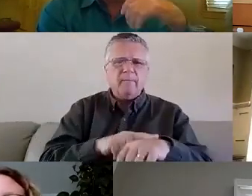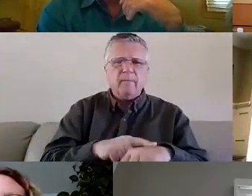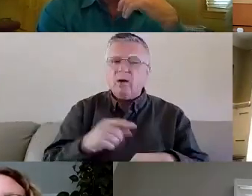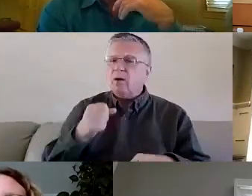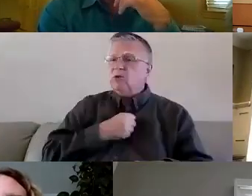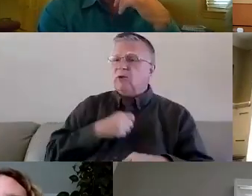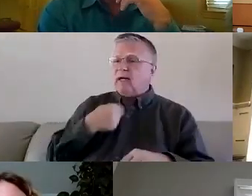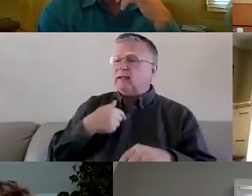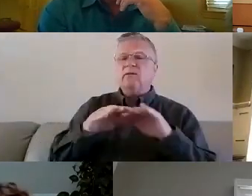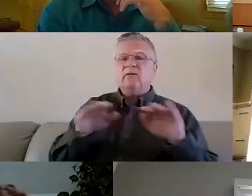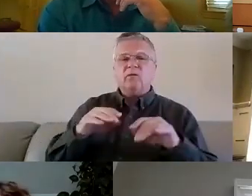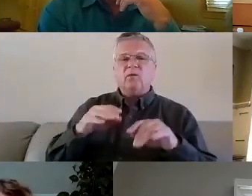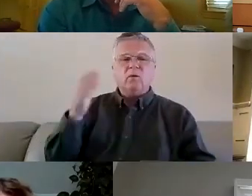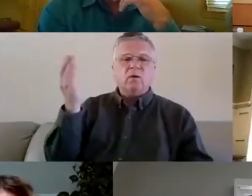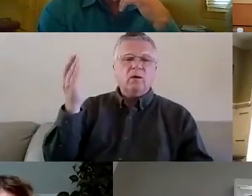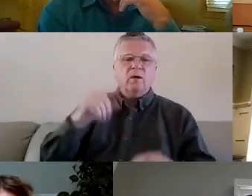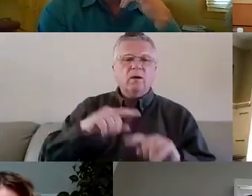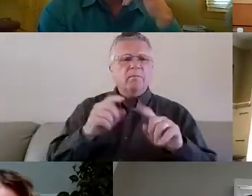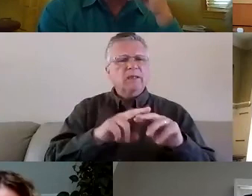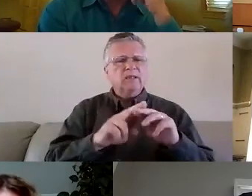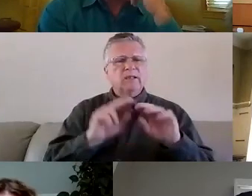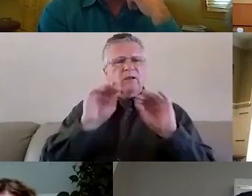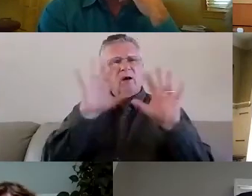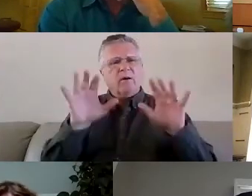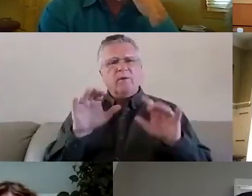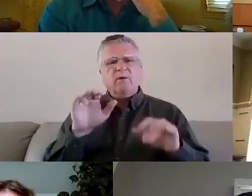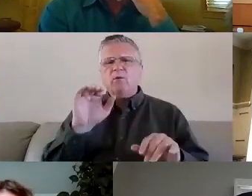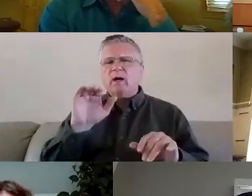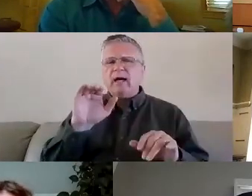will ask other members if they have comments. Mr.